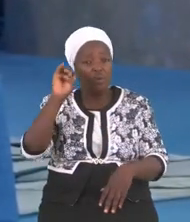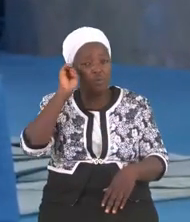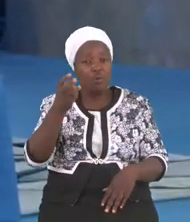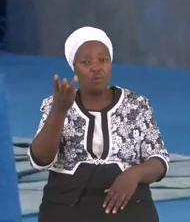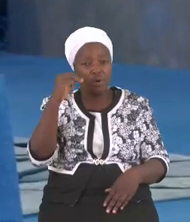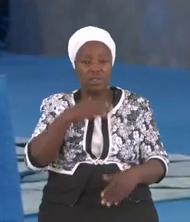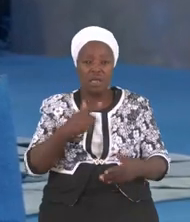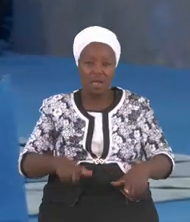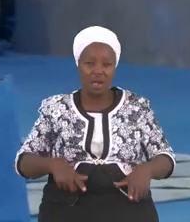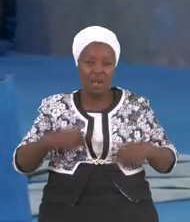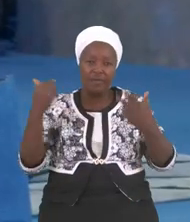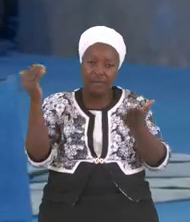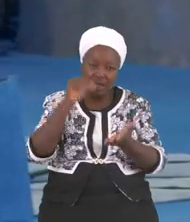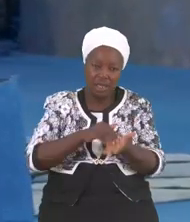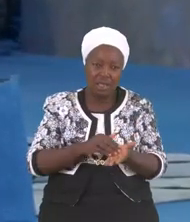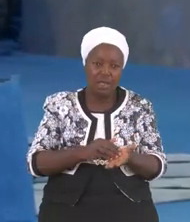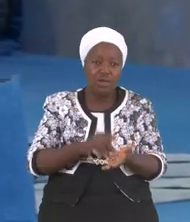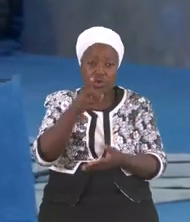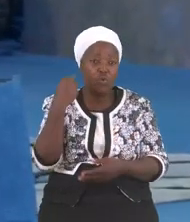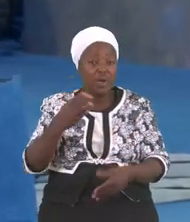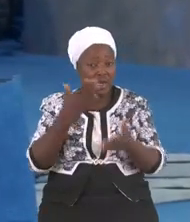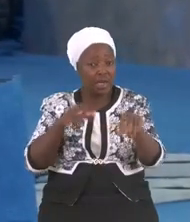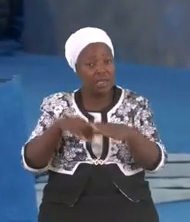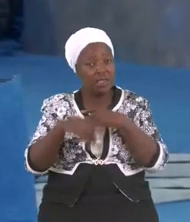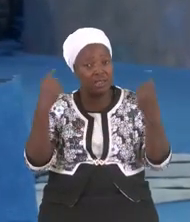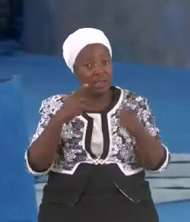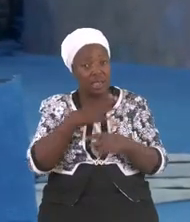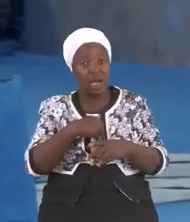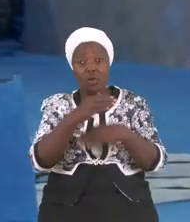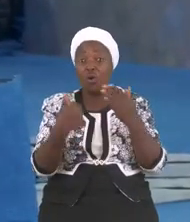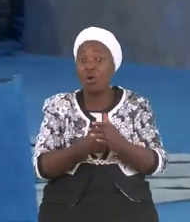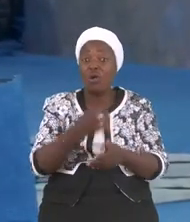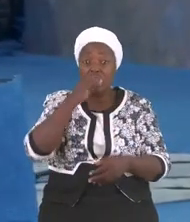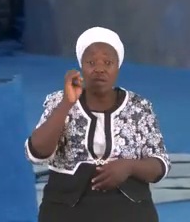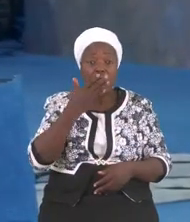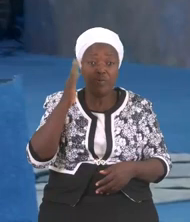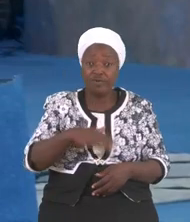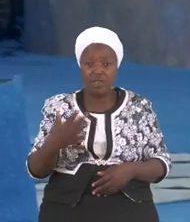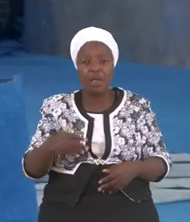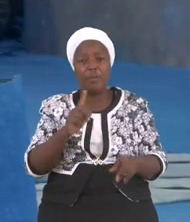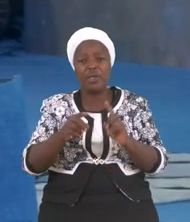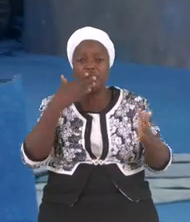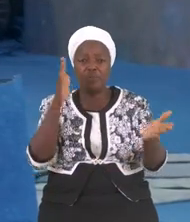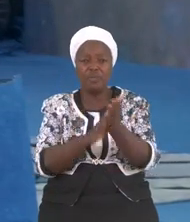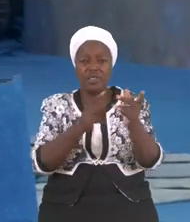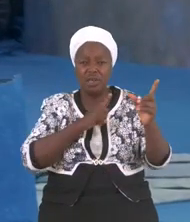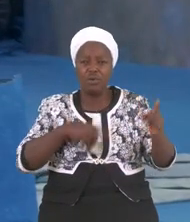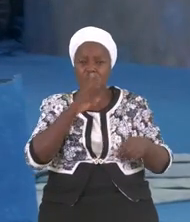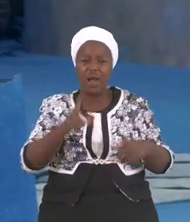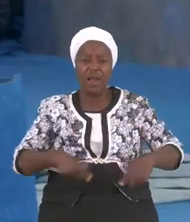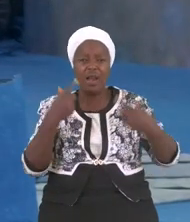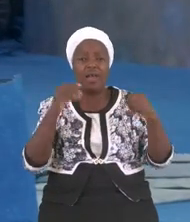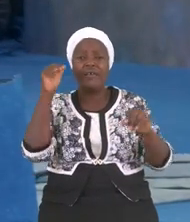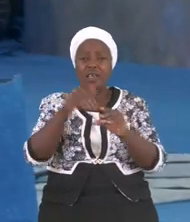again. You were dead in sins and trespasses, but praise the Lord, you are alive in Christ